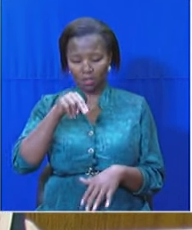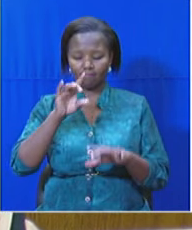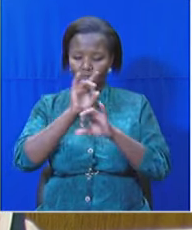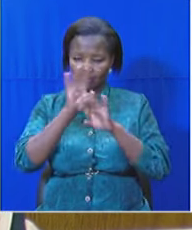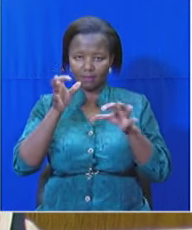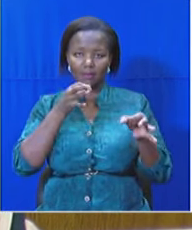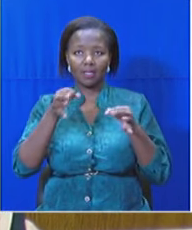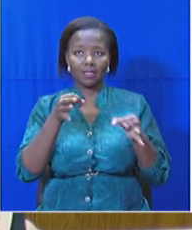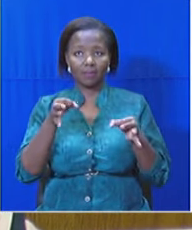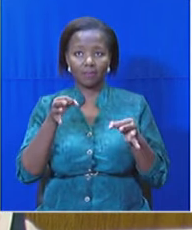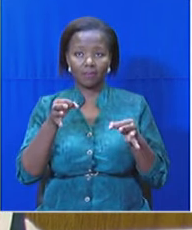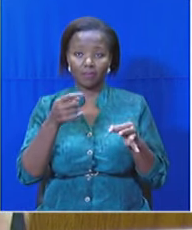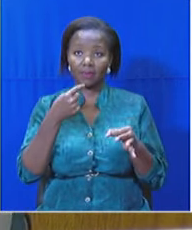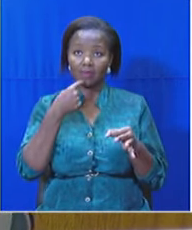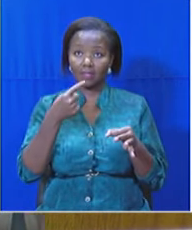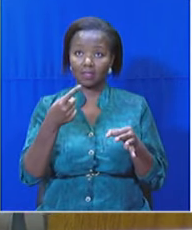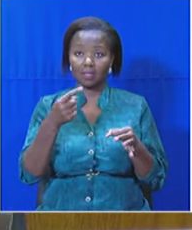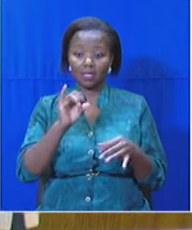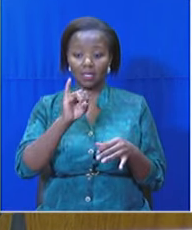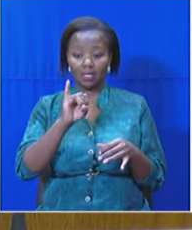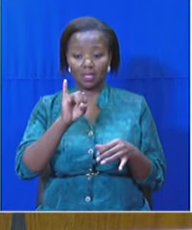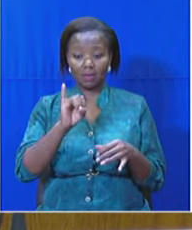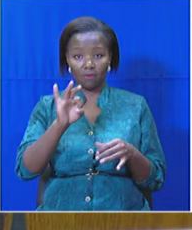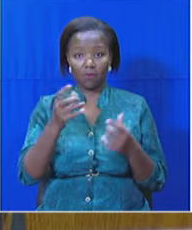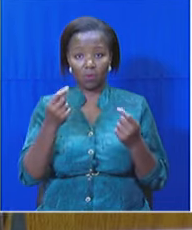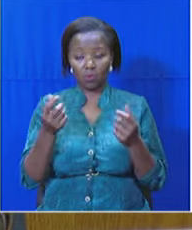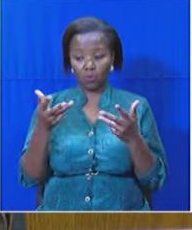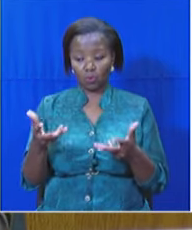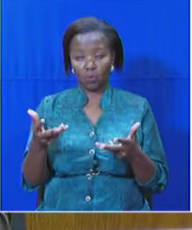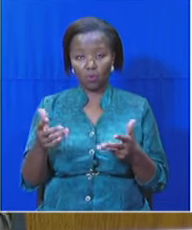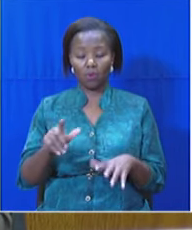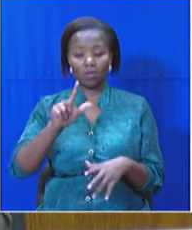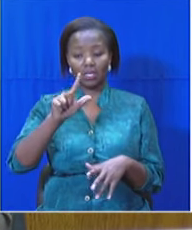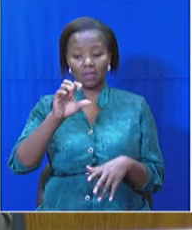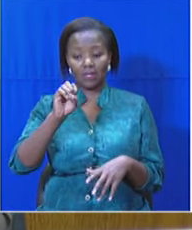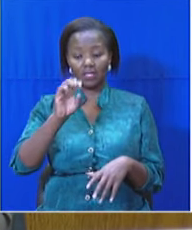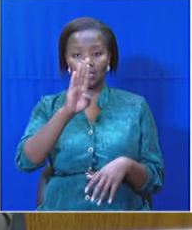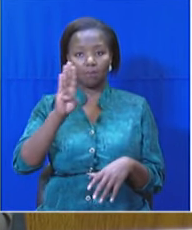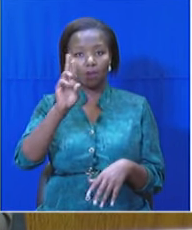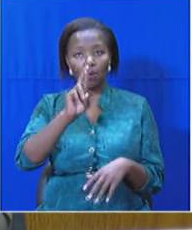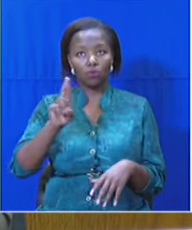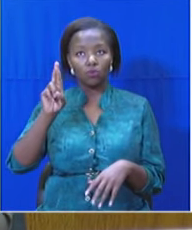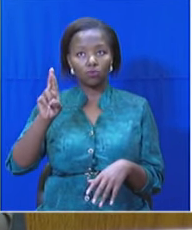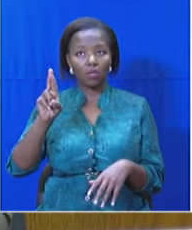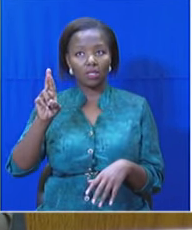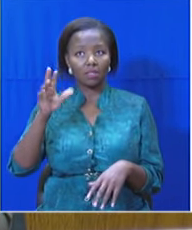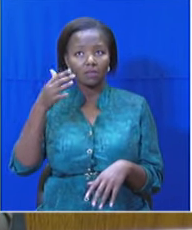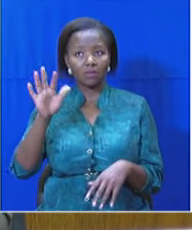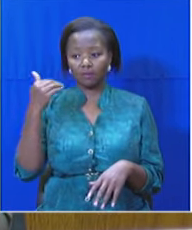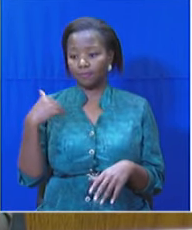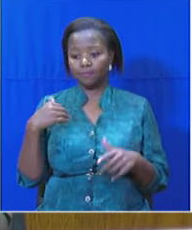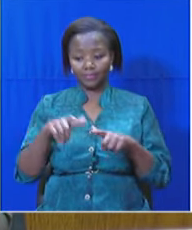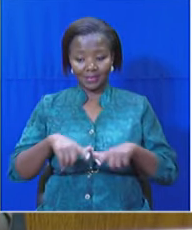like this. It is for reasons like this that 70 billion rand land reform money